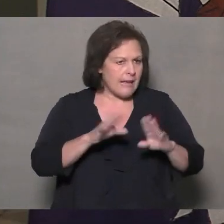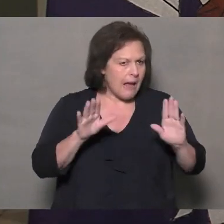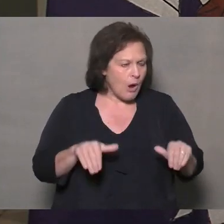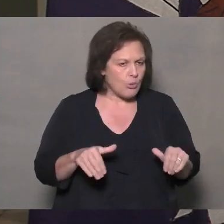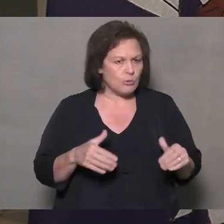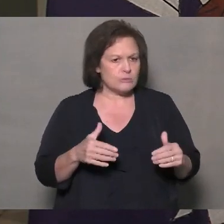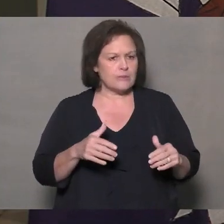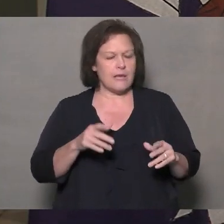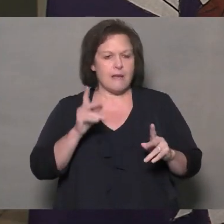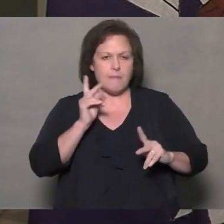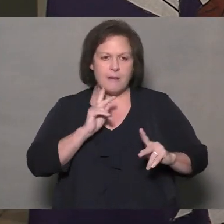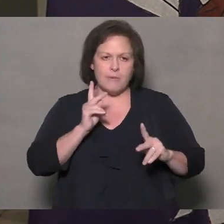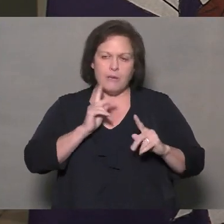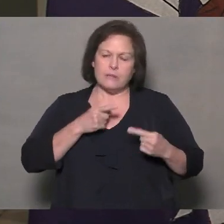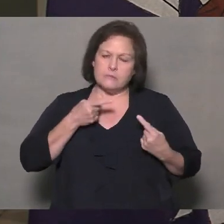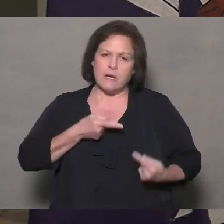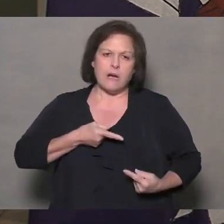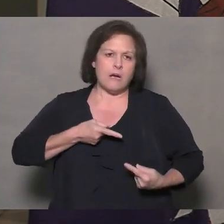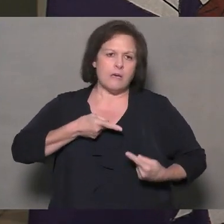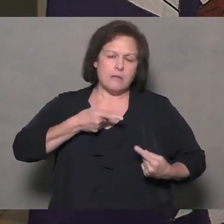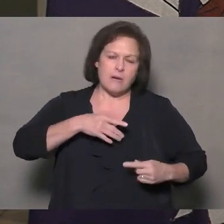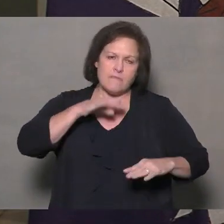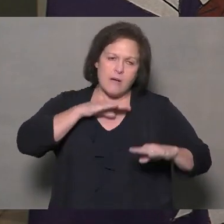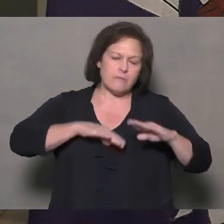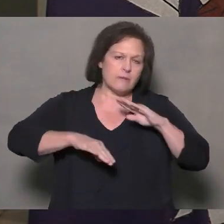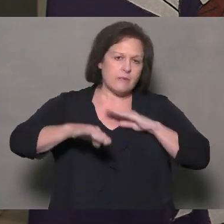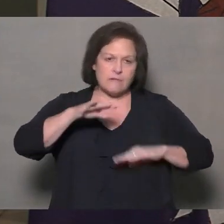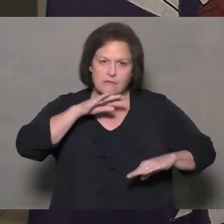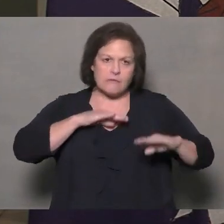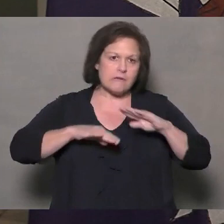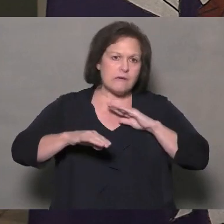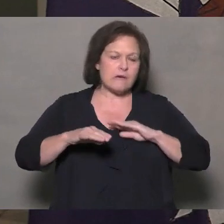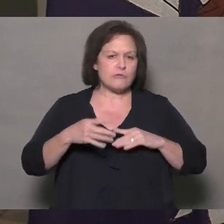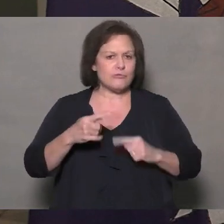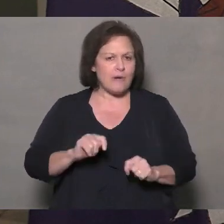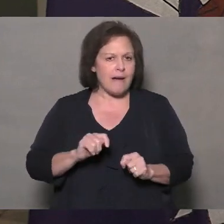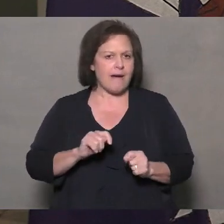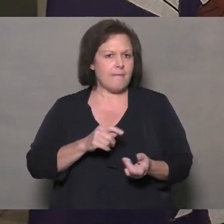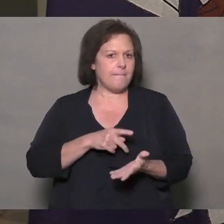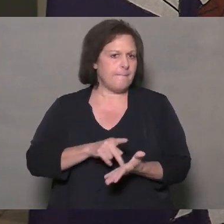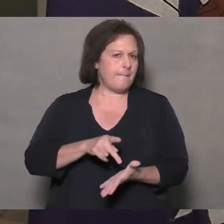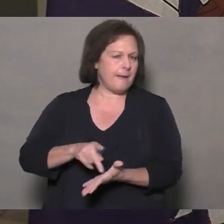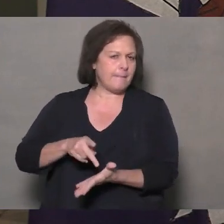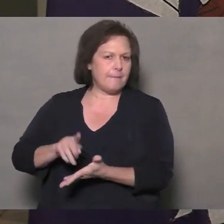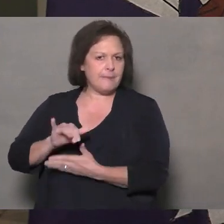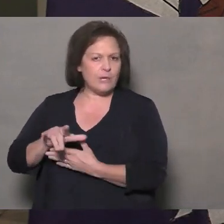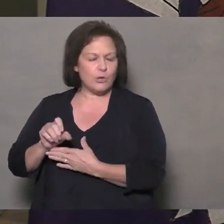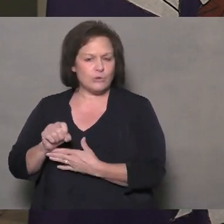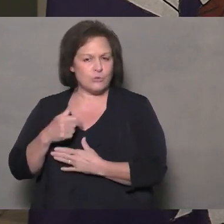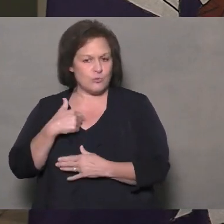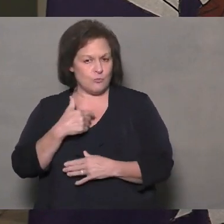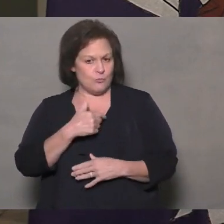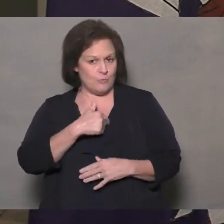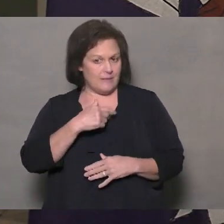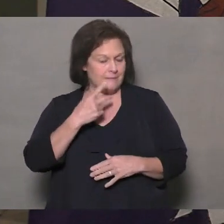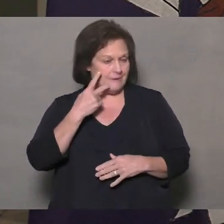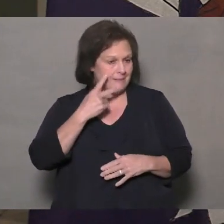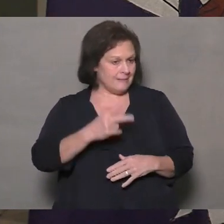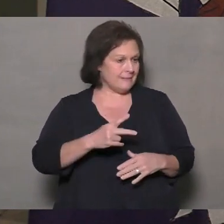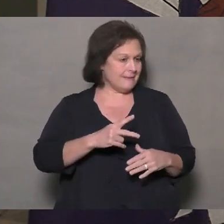are struggling to make ends meet. We've seen our eviction rates triple since last